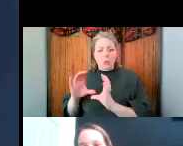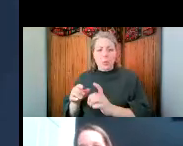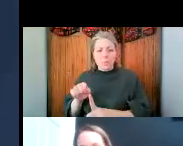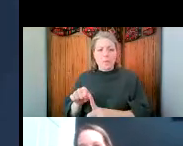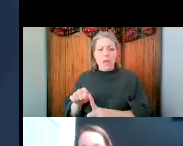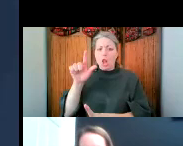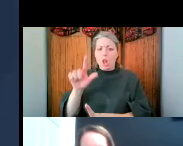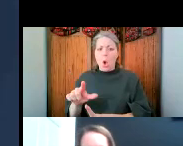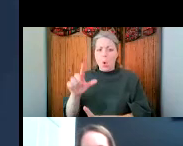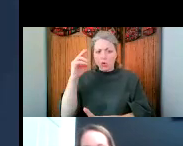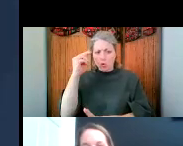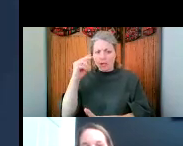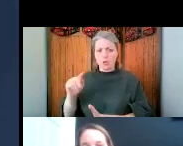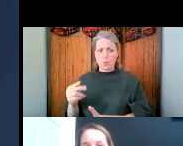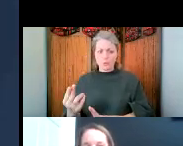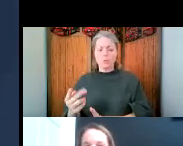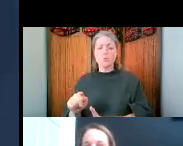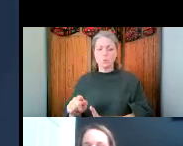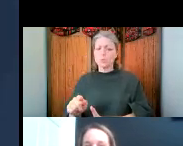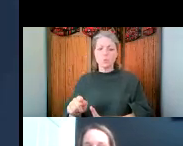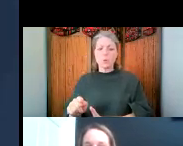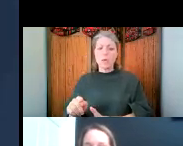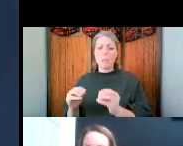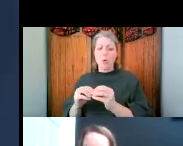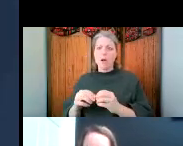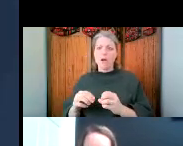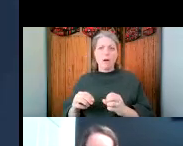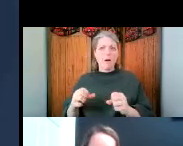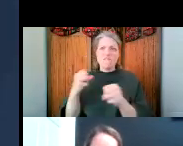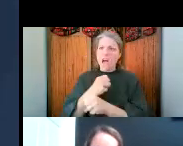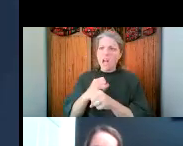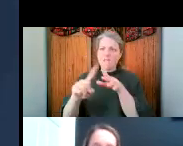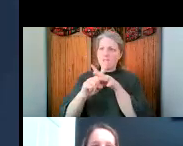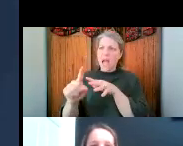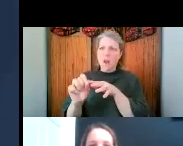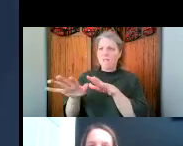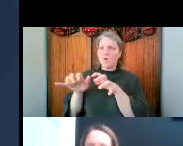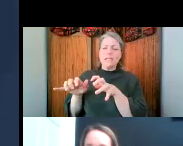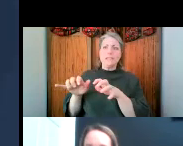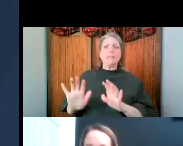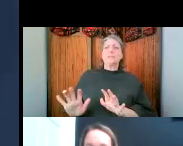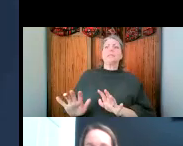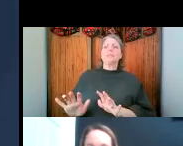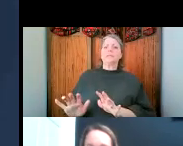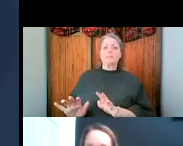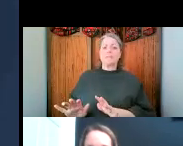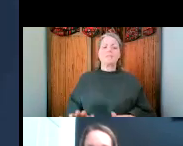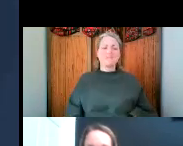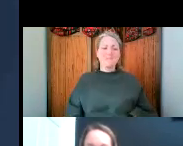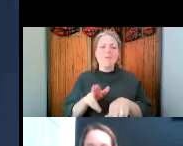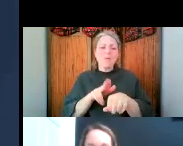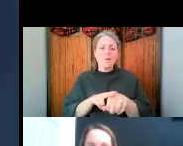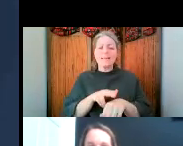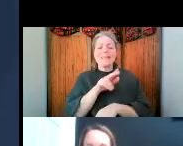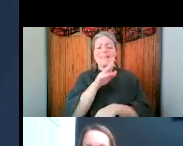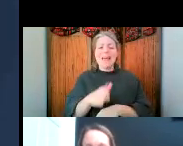low neurological threshold, and we have more of the fight, flight, or freeze. Of course, it's never as easy